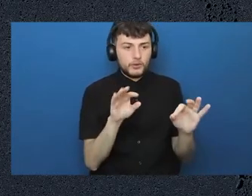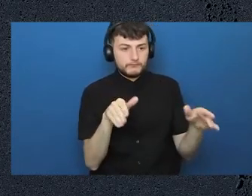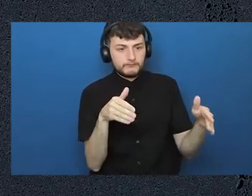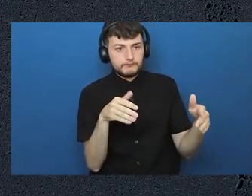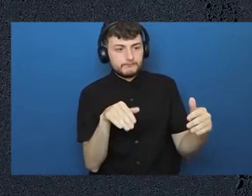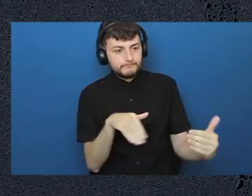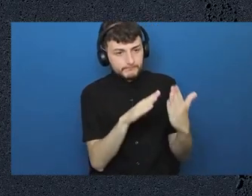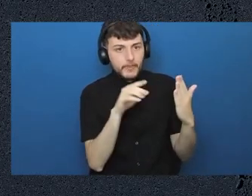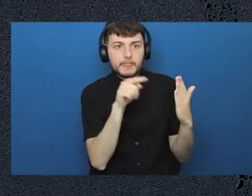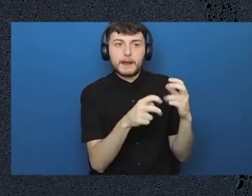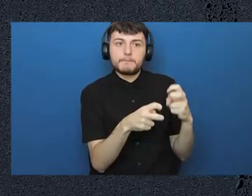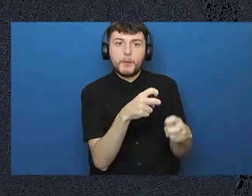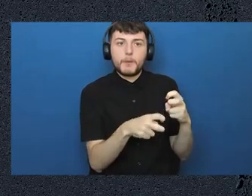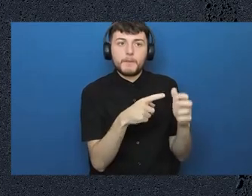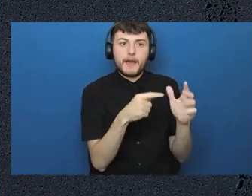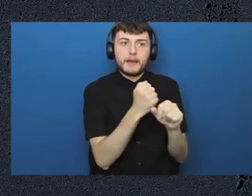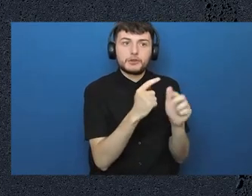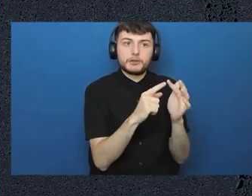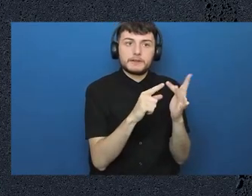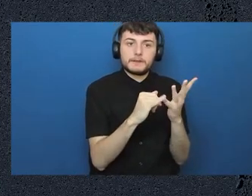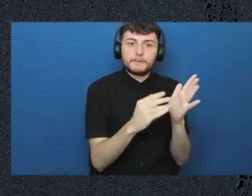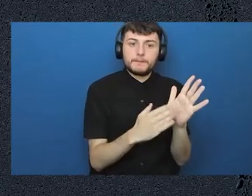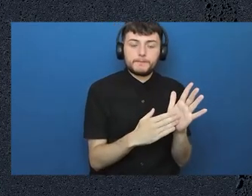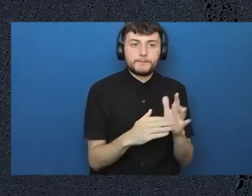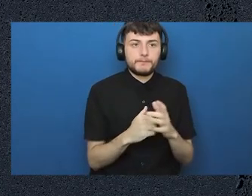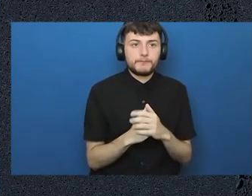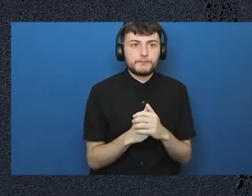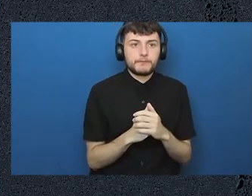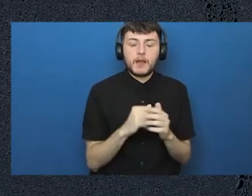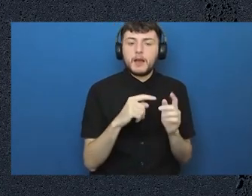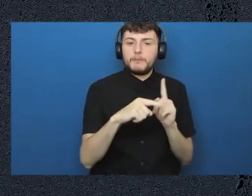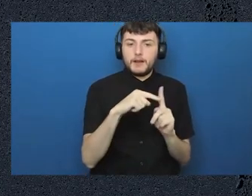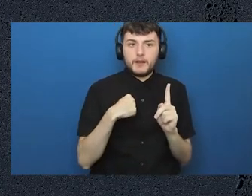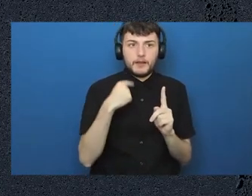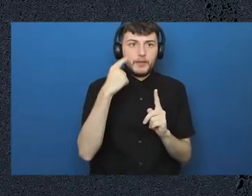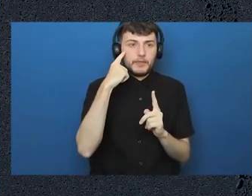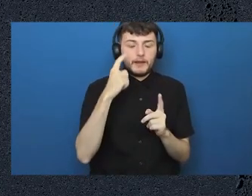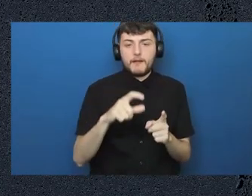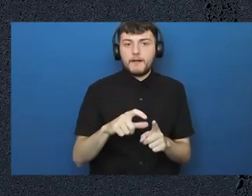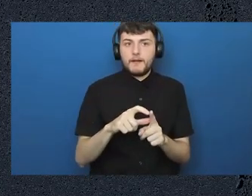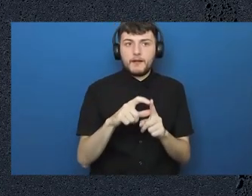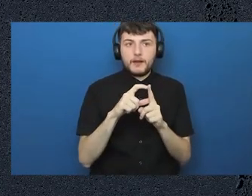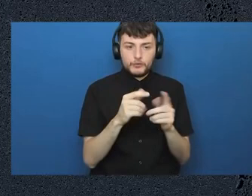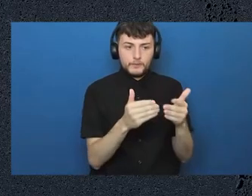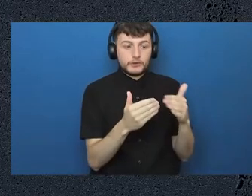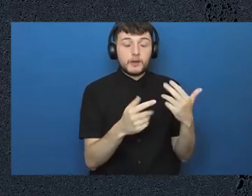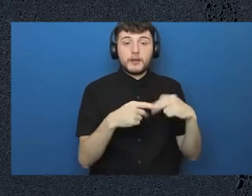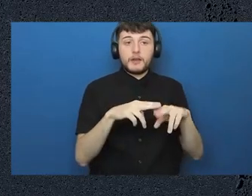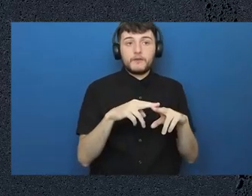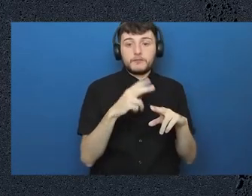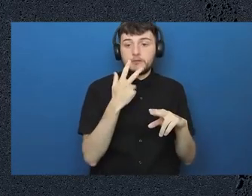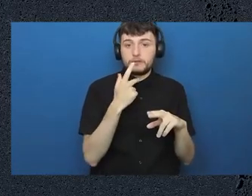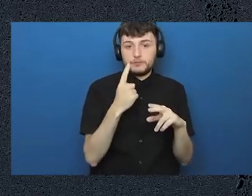often. And also, can I just say, it's one of those, it's a really difficult thing to manage if you're talking about biases